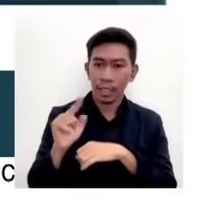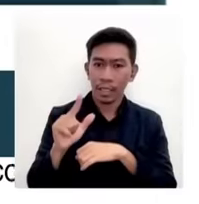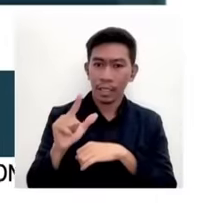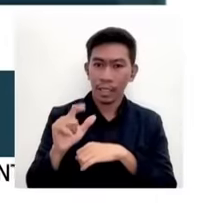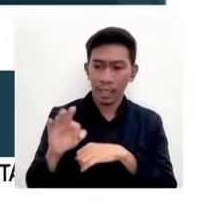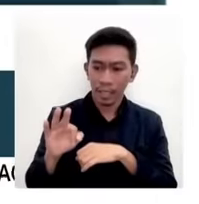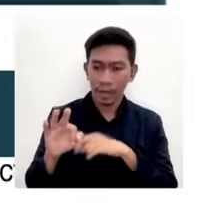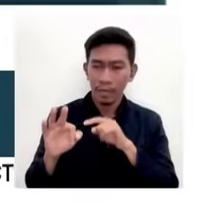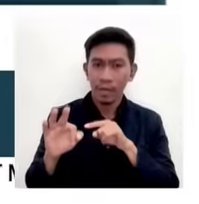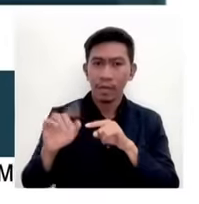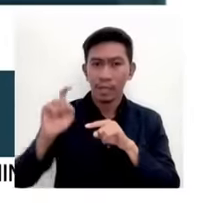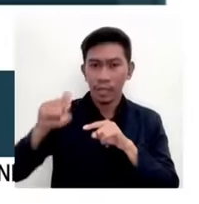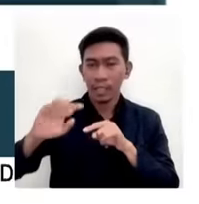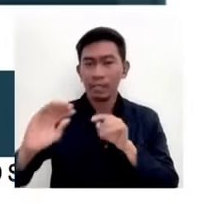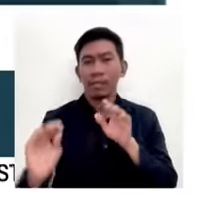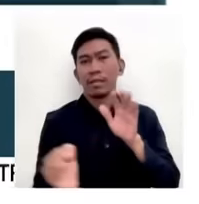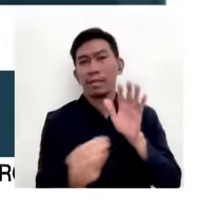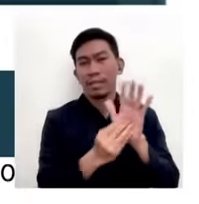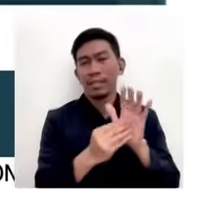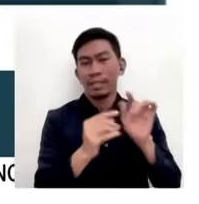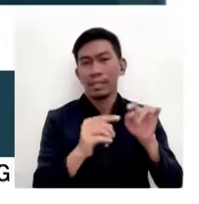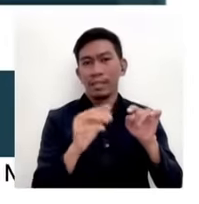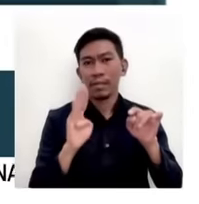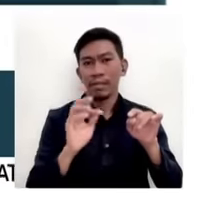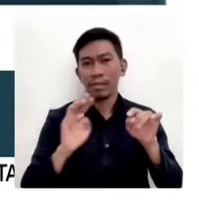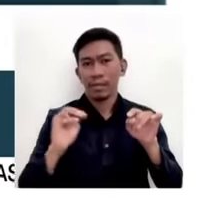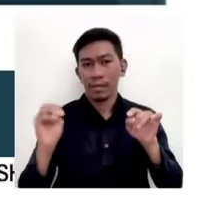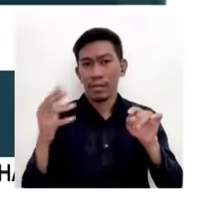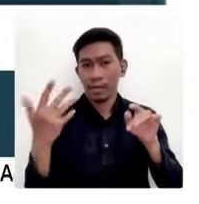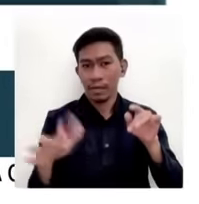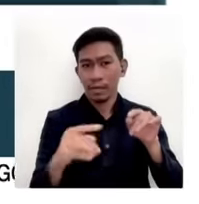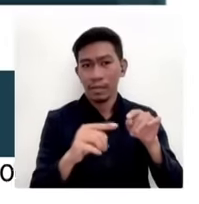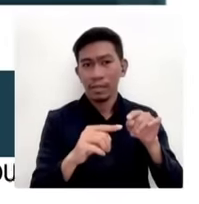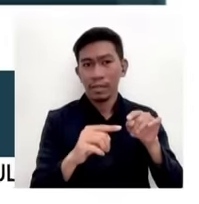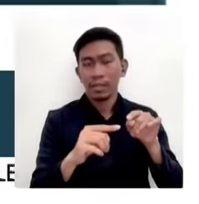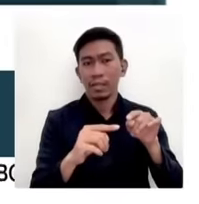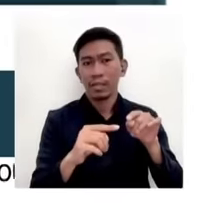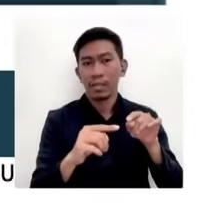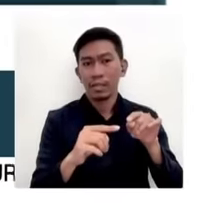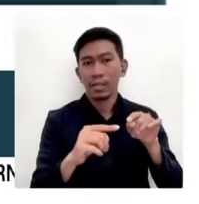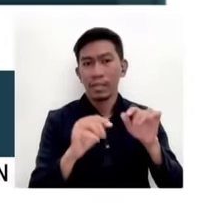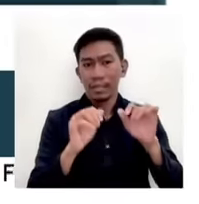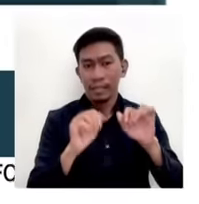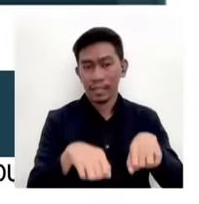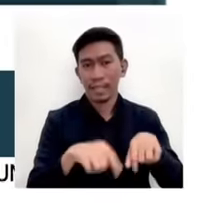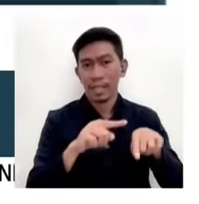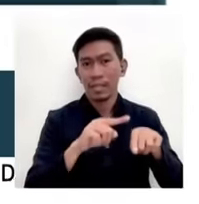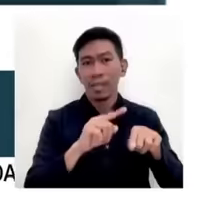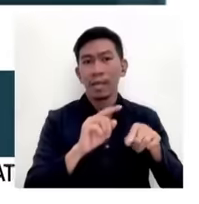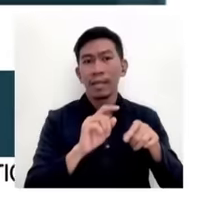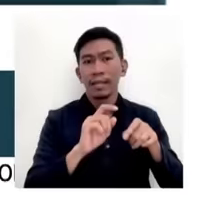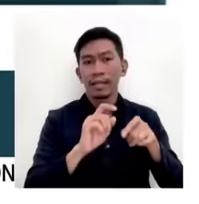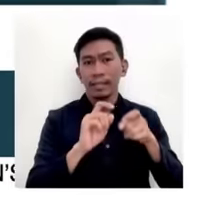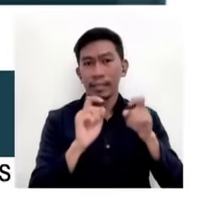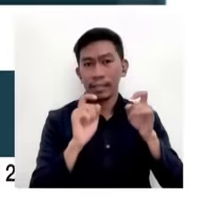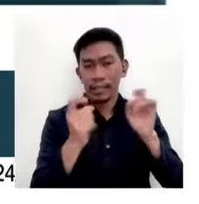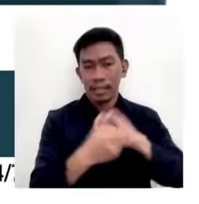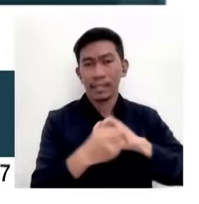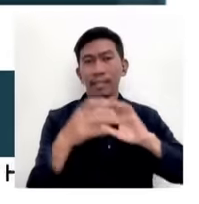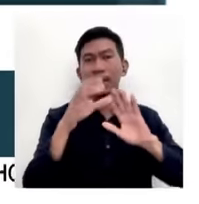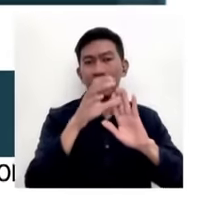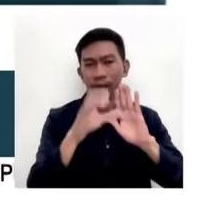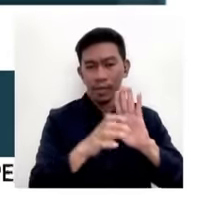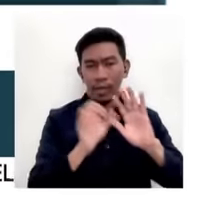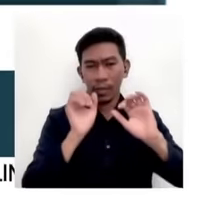ipag-usapan yung entrenchment of the Bangsamoro. And the entrenchment of the Bangsamoro deals and it can be dealt with in the amendment